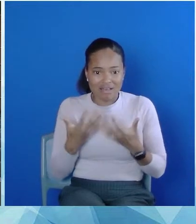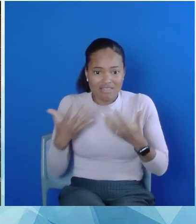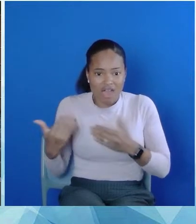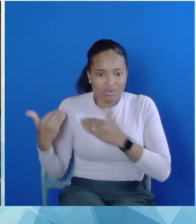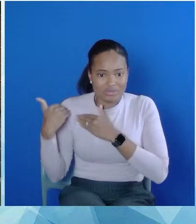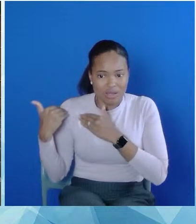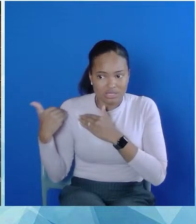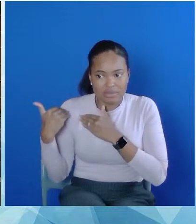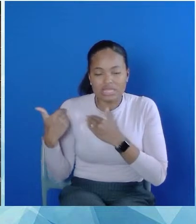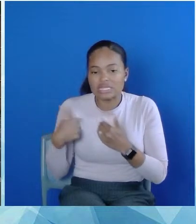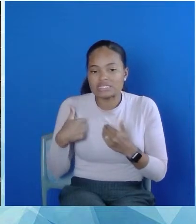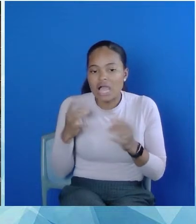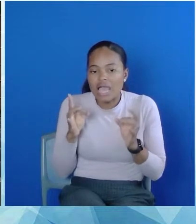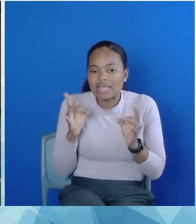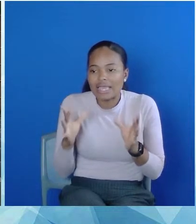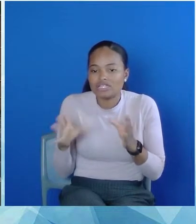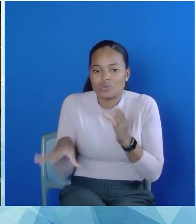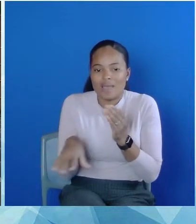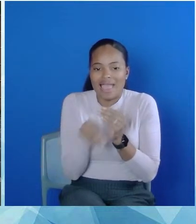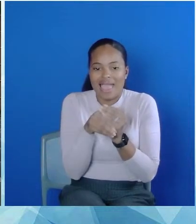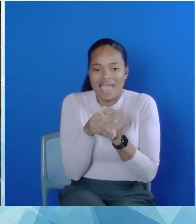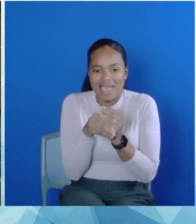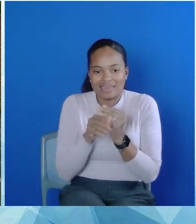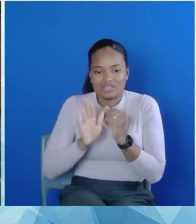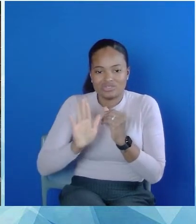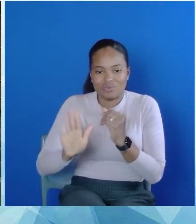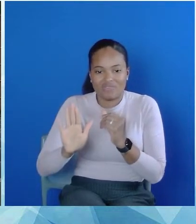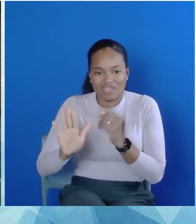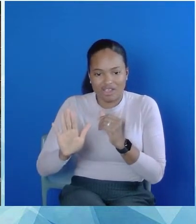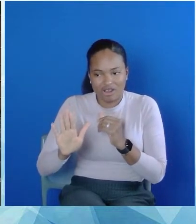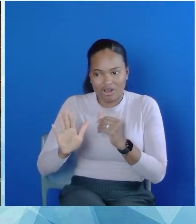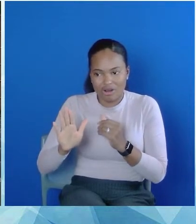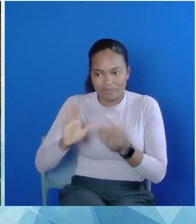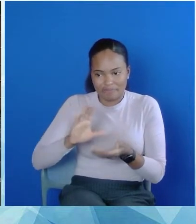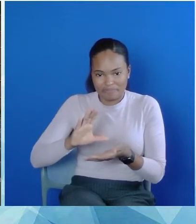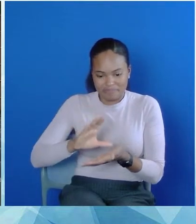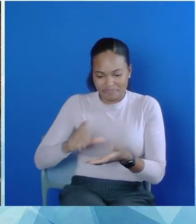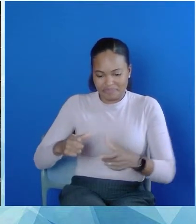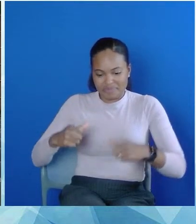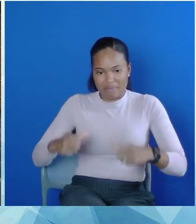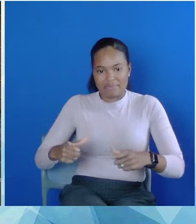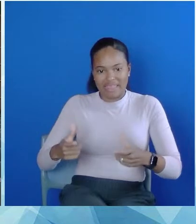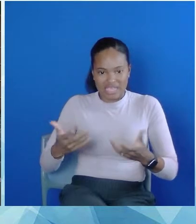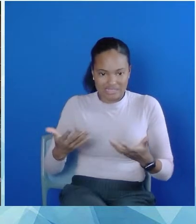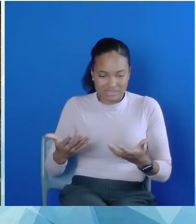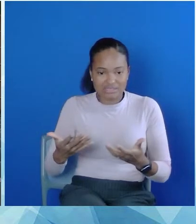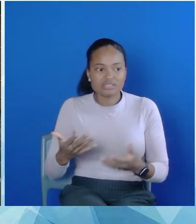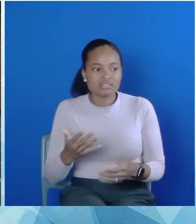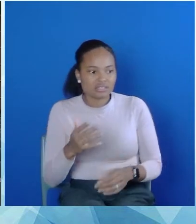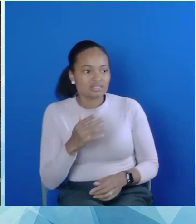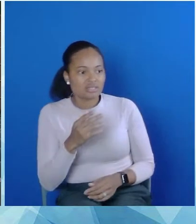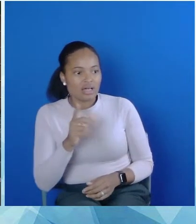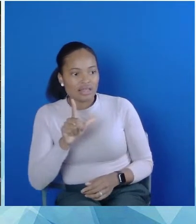as President Neifel said, I would say table it and let's look at it next time.